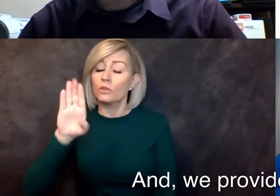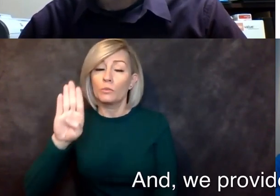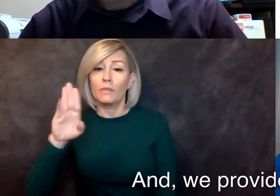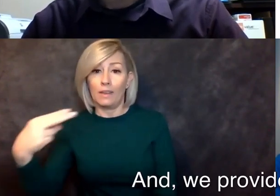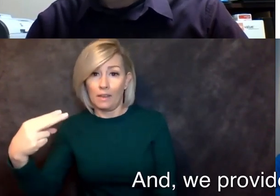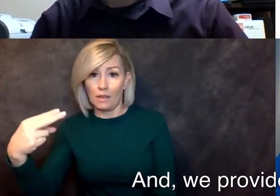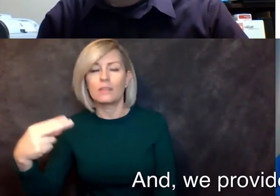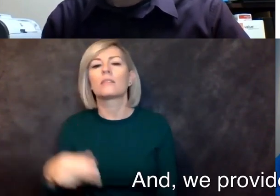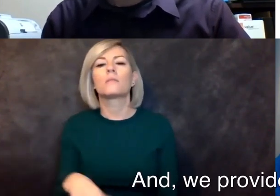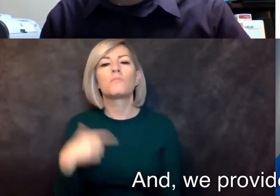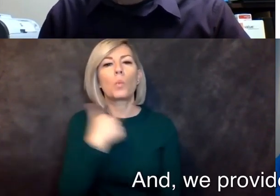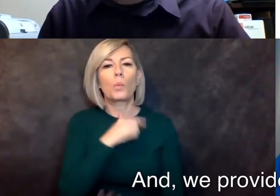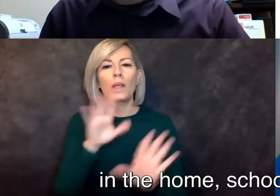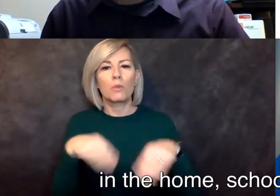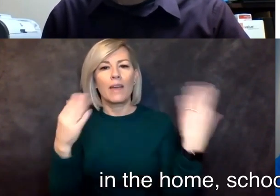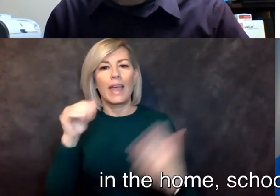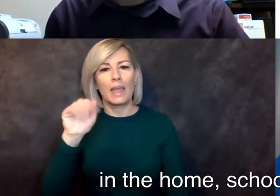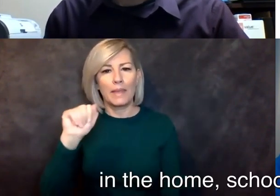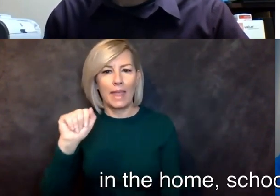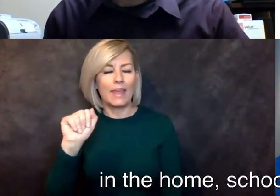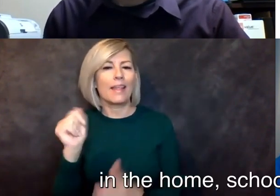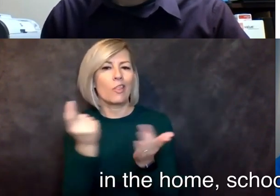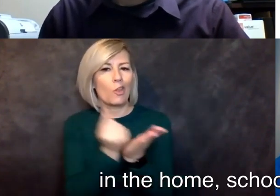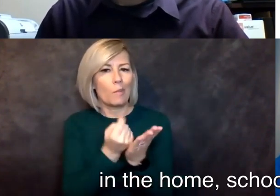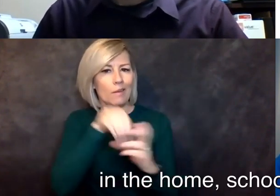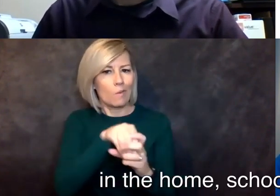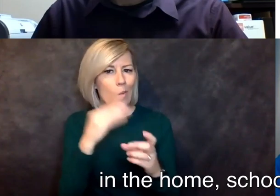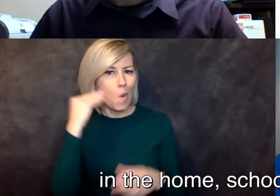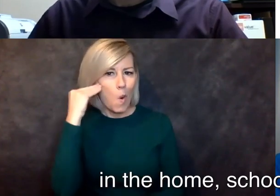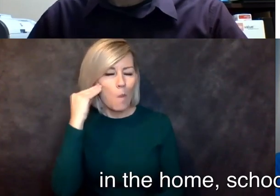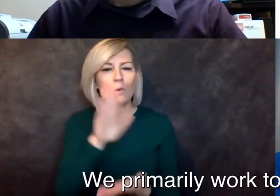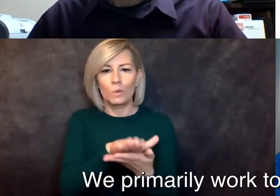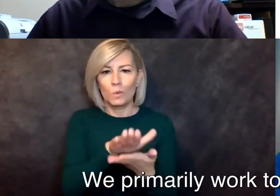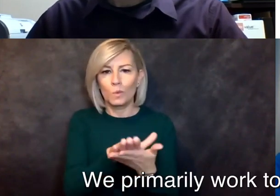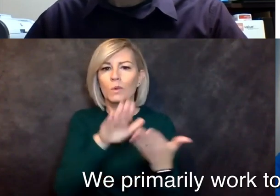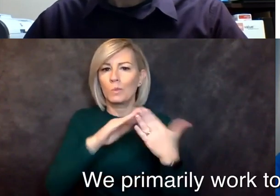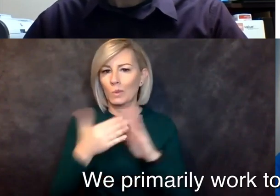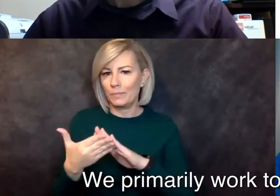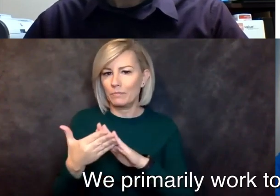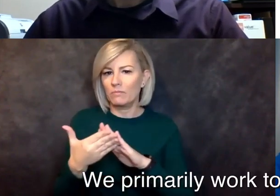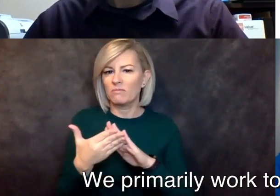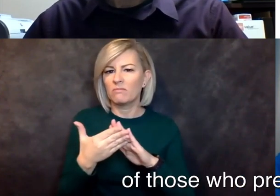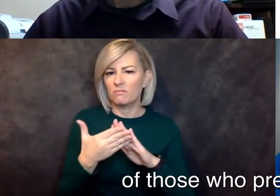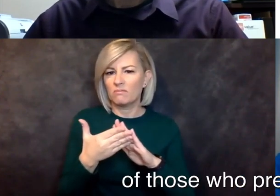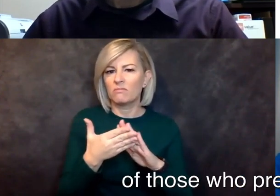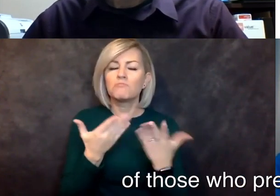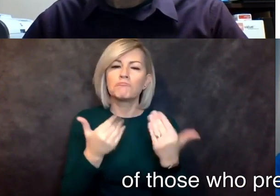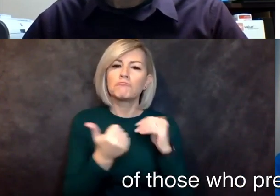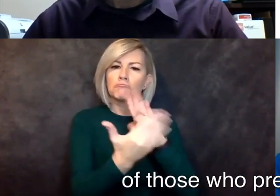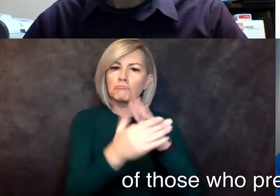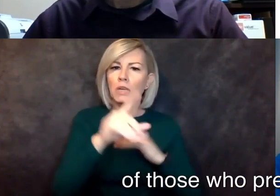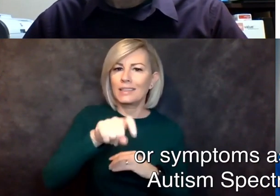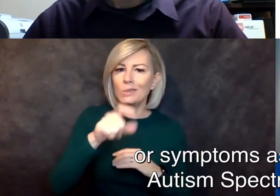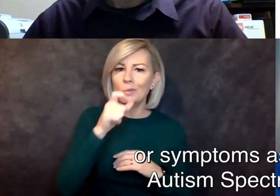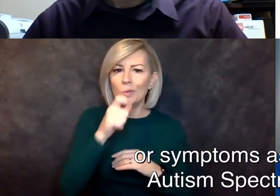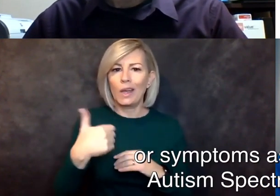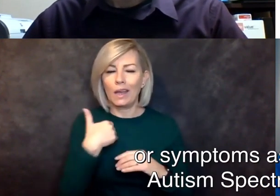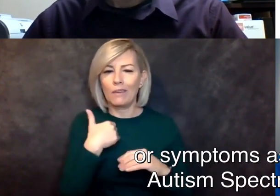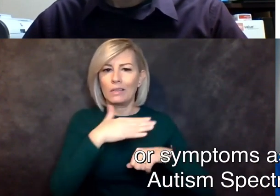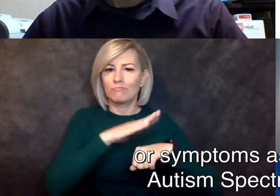we provide ABA therapy in the home, school, and community. We primarily work to address the needs of those who present with signs or